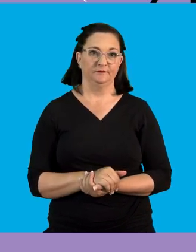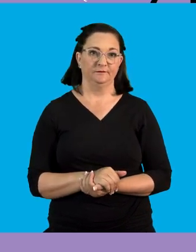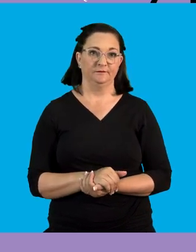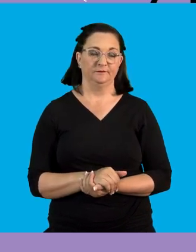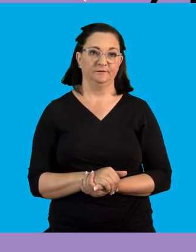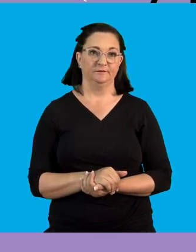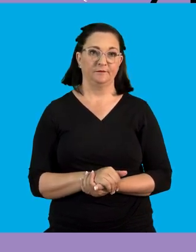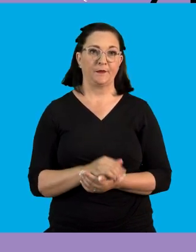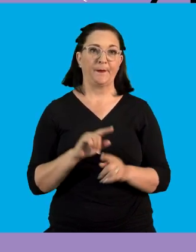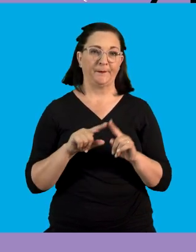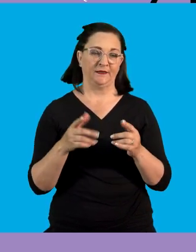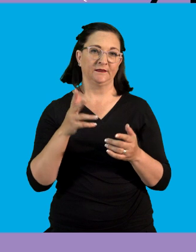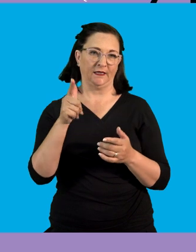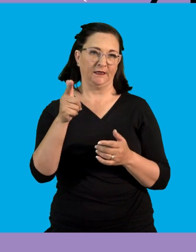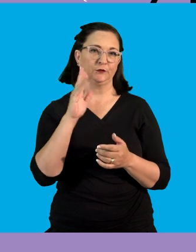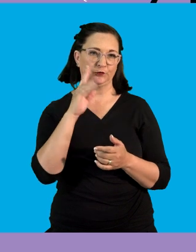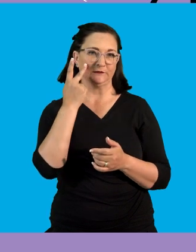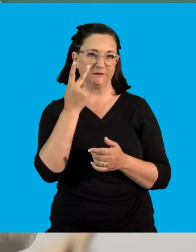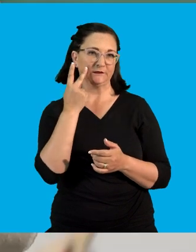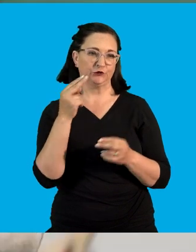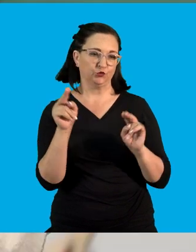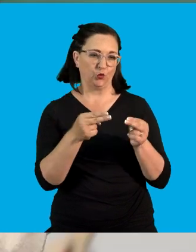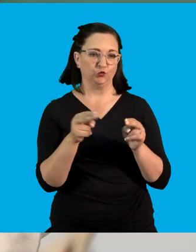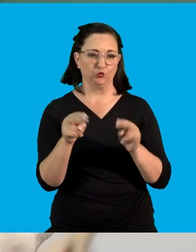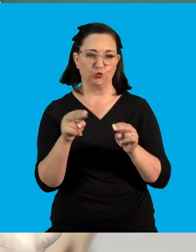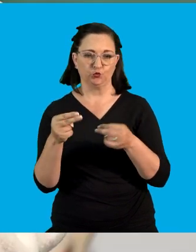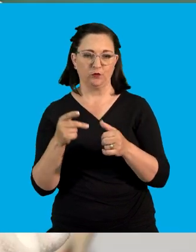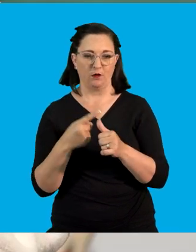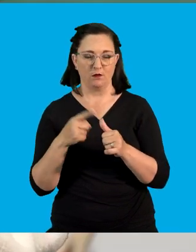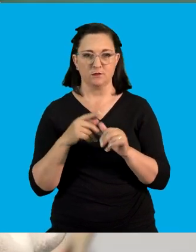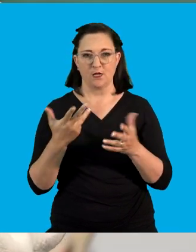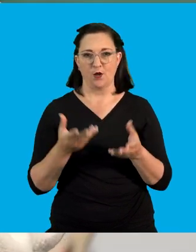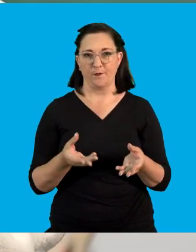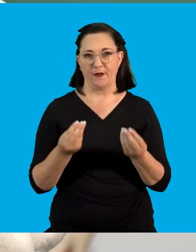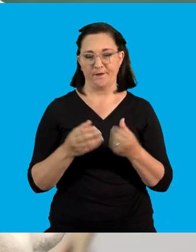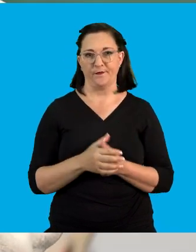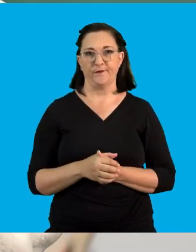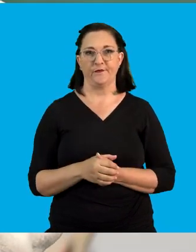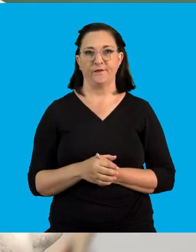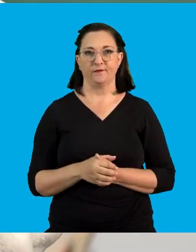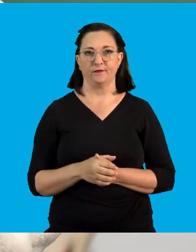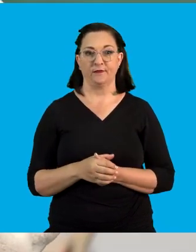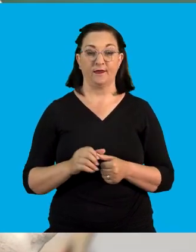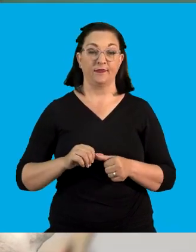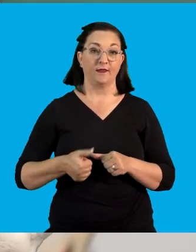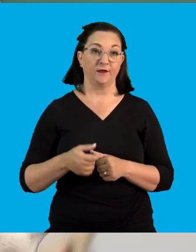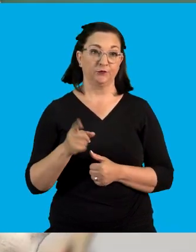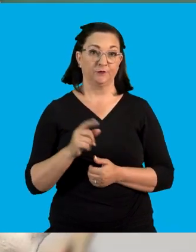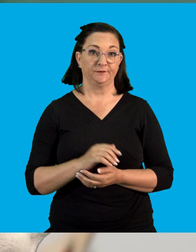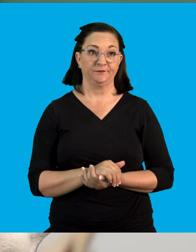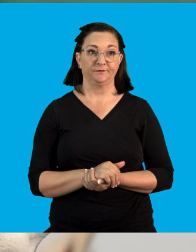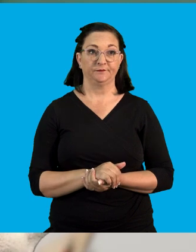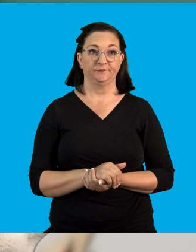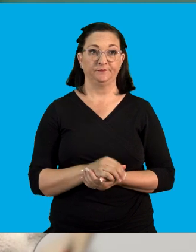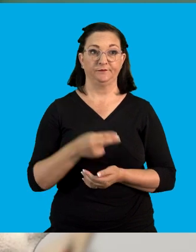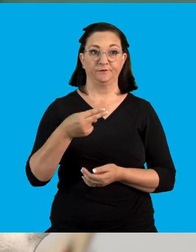and as you familiarize yourself with it, you are able to see shortcuts that you can use to find the answer quicker.